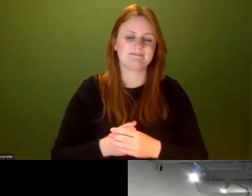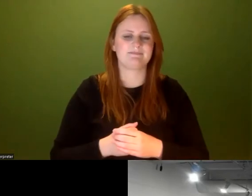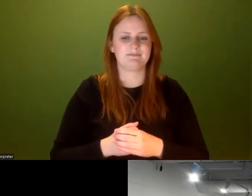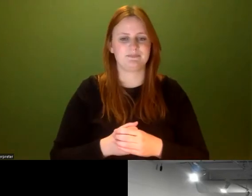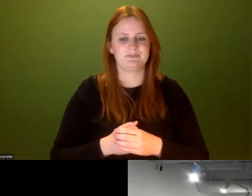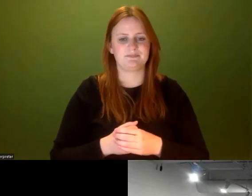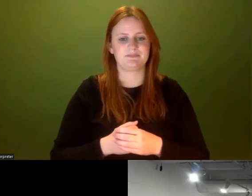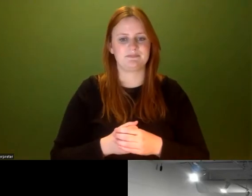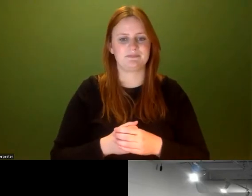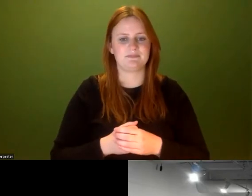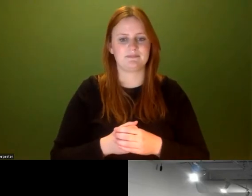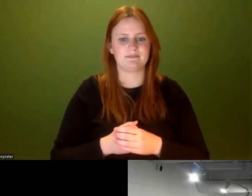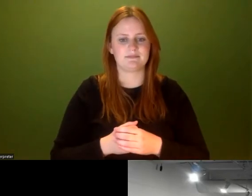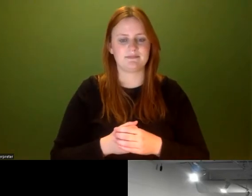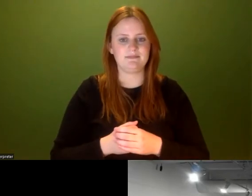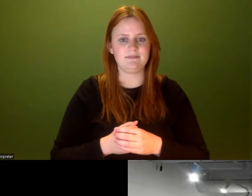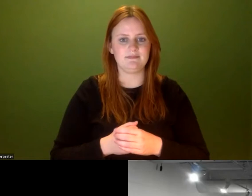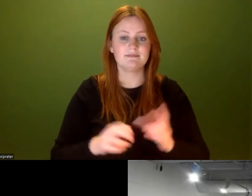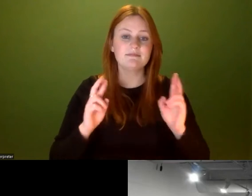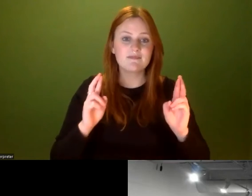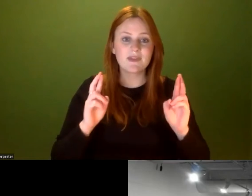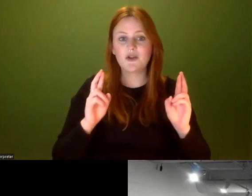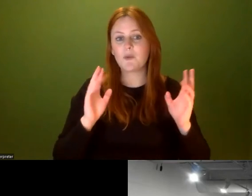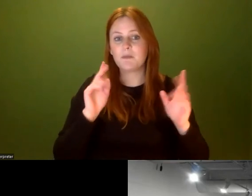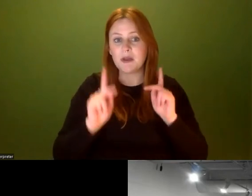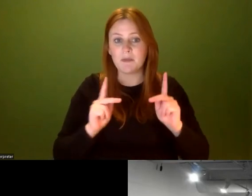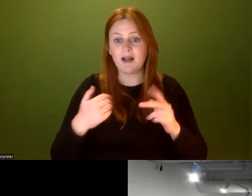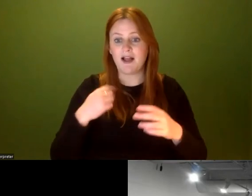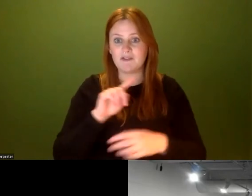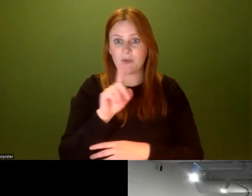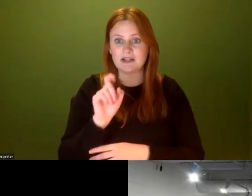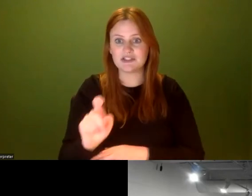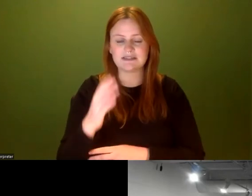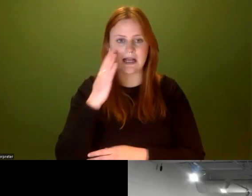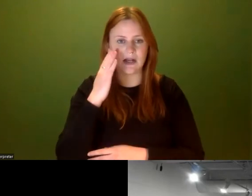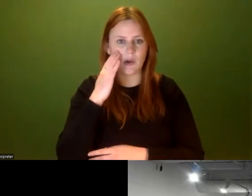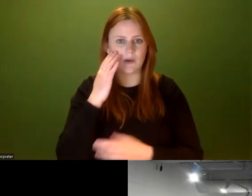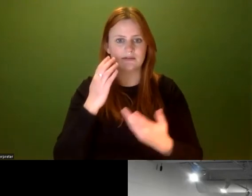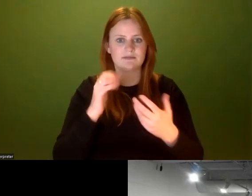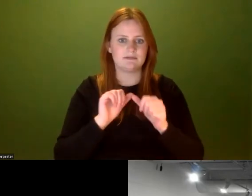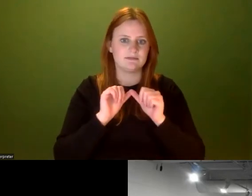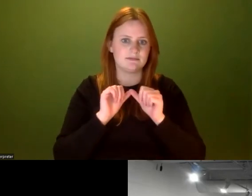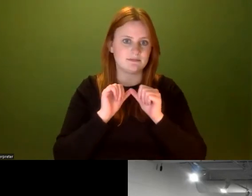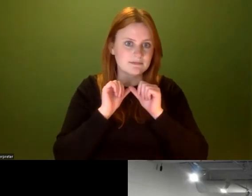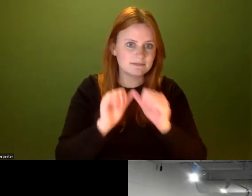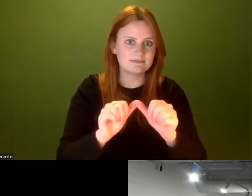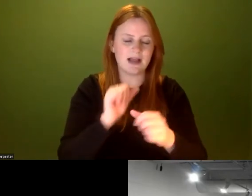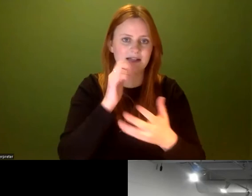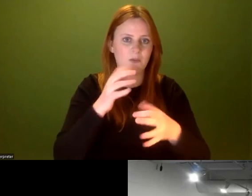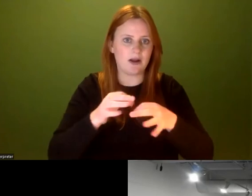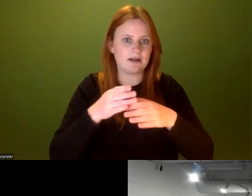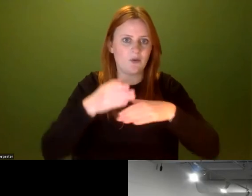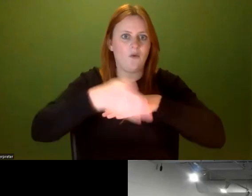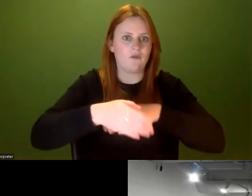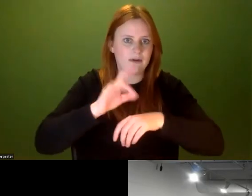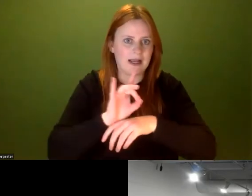Yeah, I really hope people do have questions. I kind of blasted through that. I did not want to go past 8 o'clock, and I don't